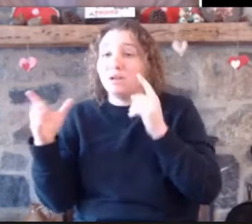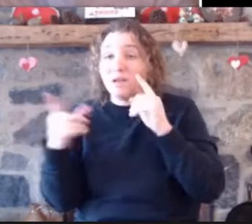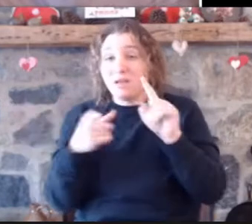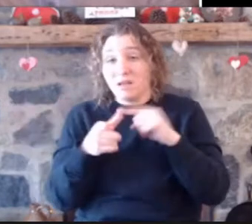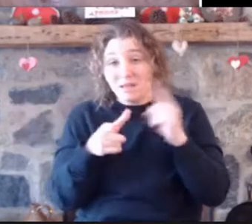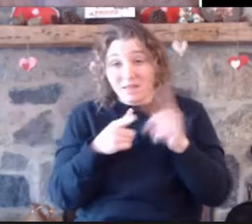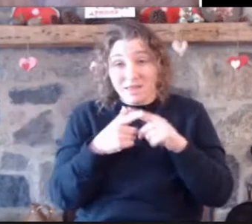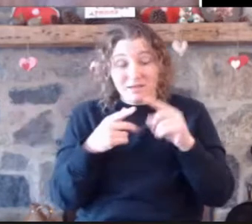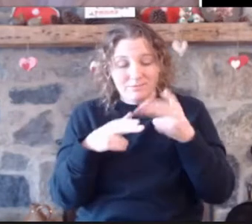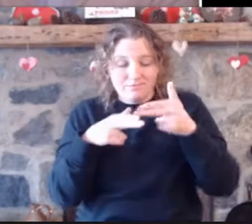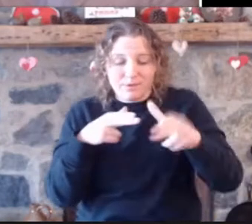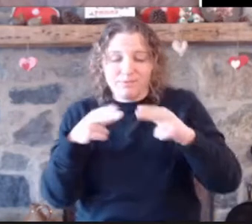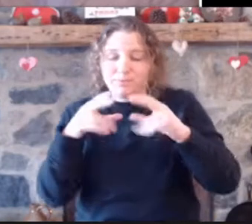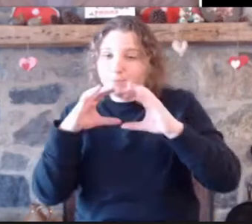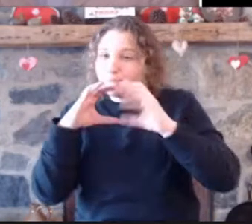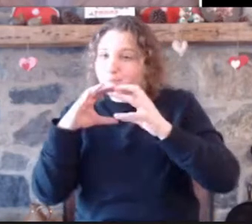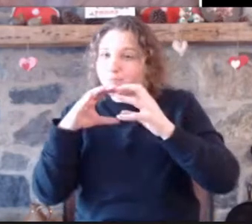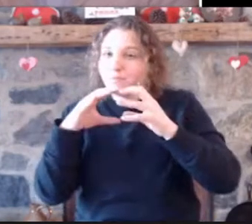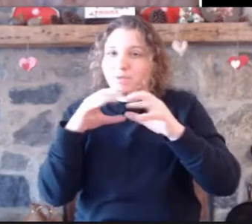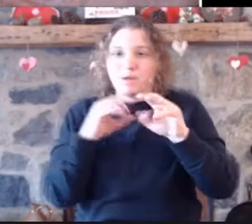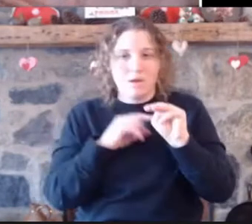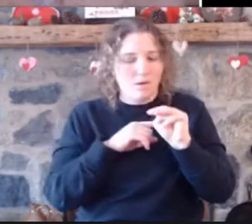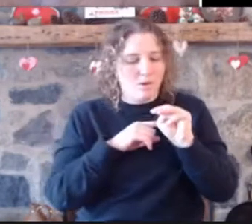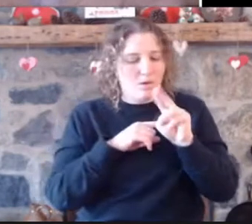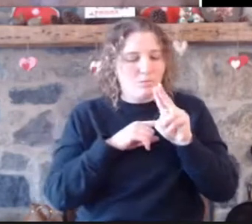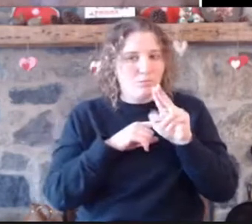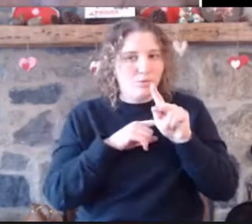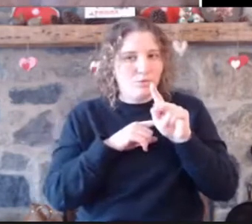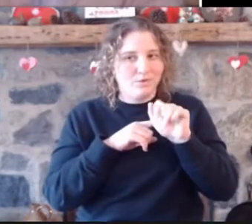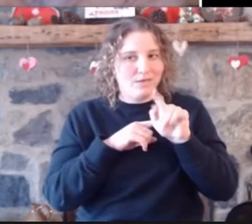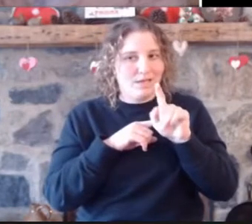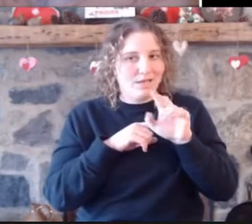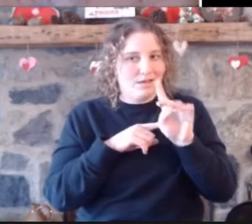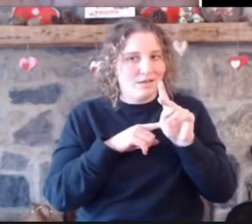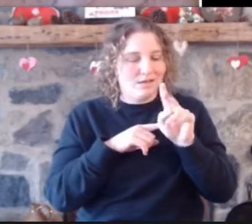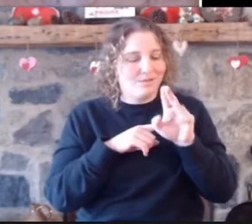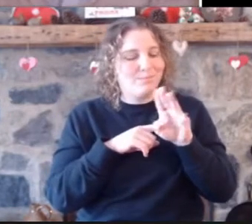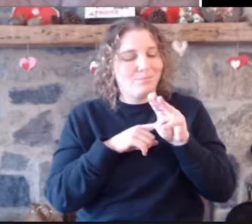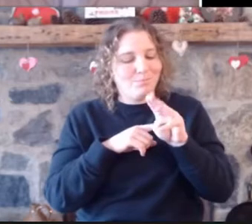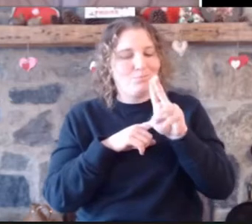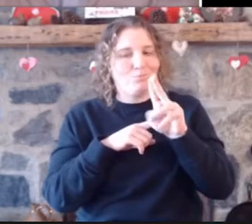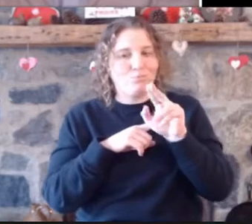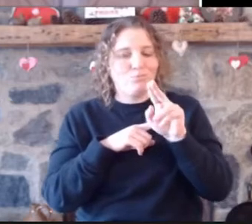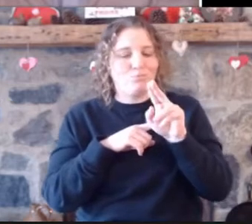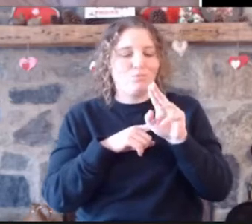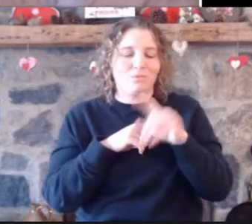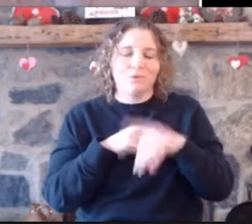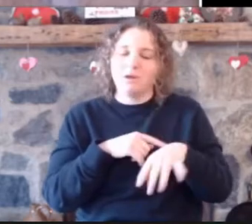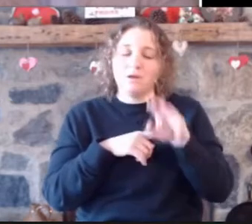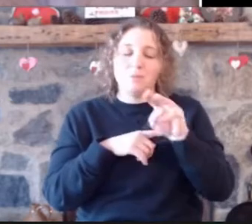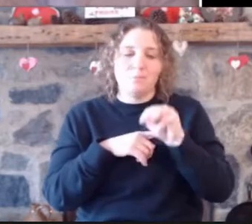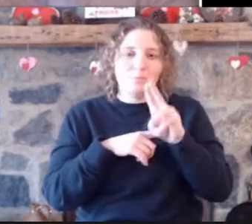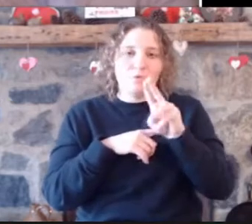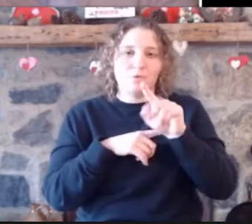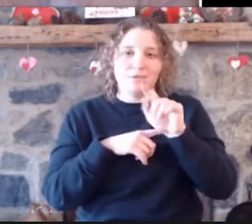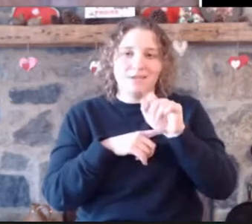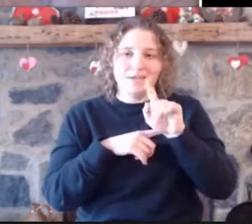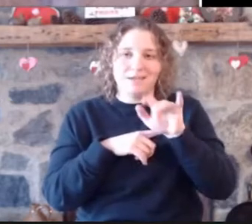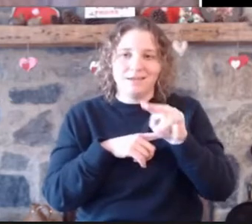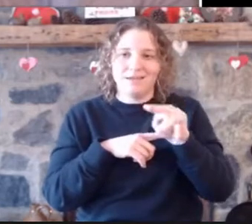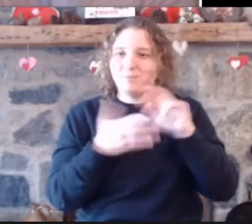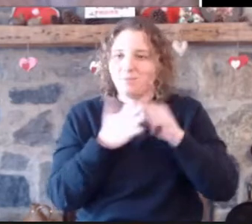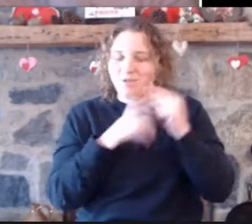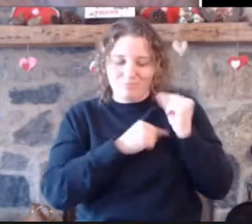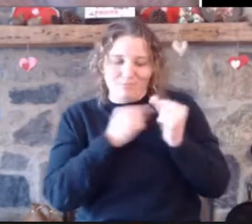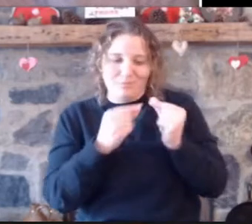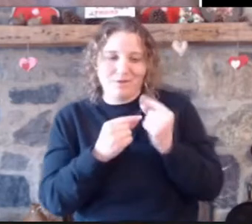word. Mutated means a random chance mutation occurred that information got added that then made it something instead of